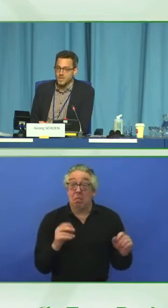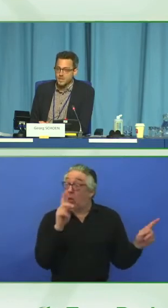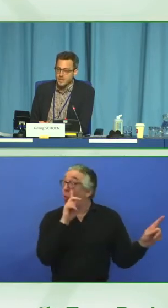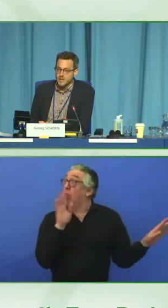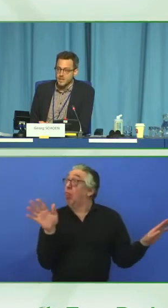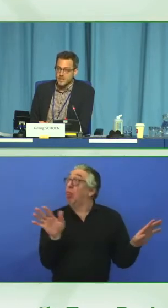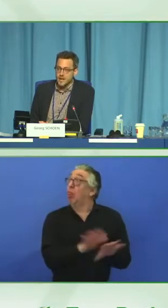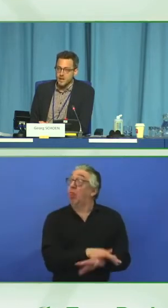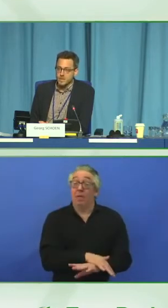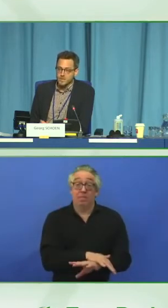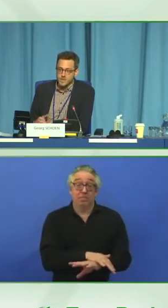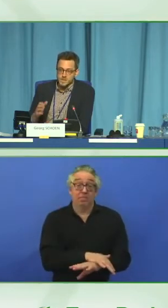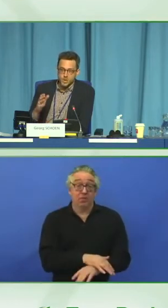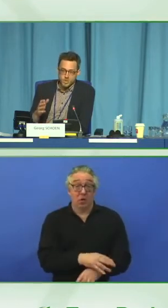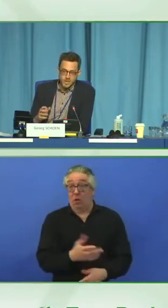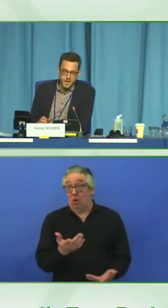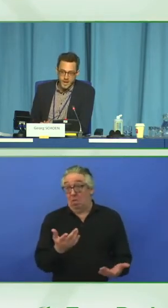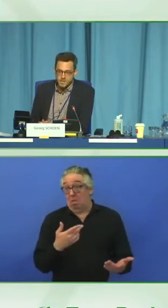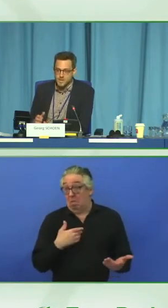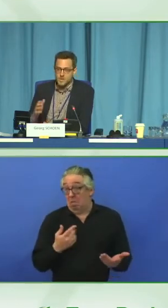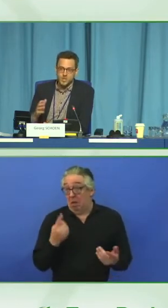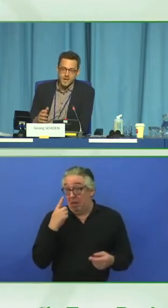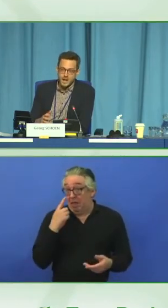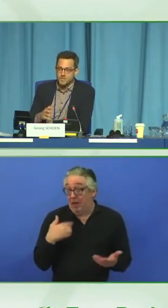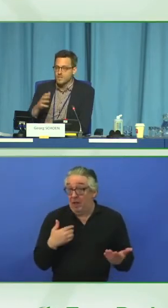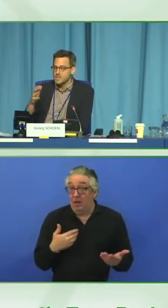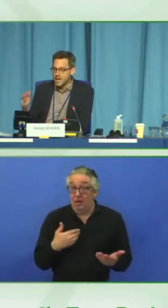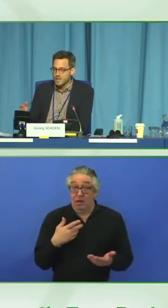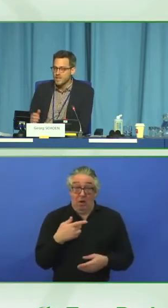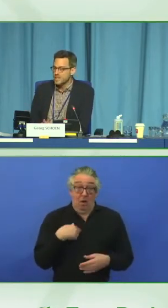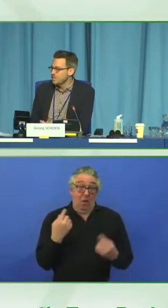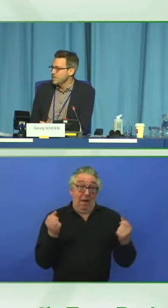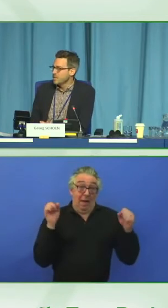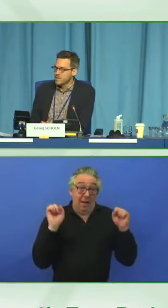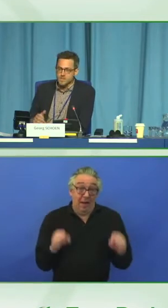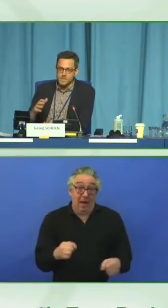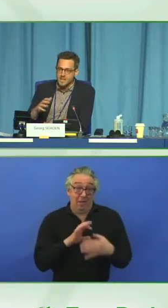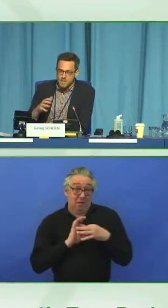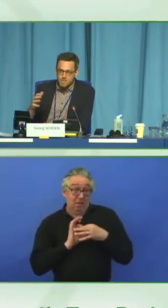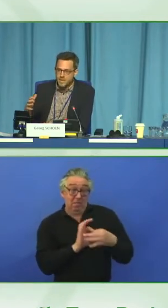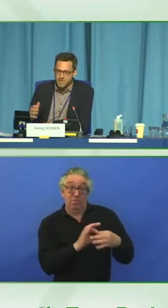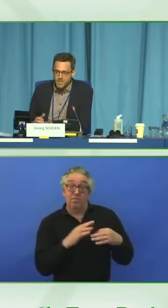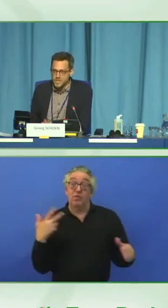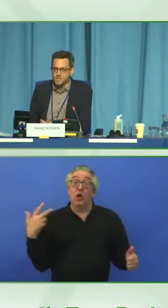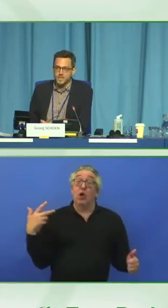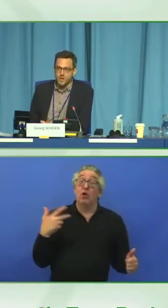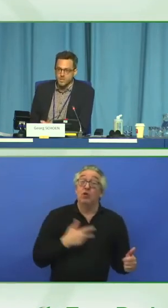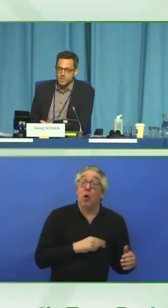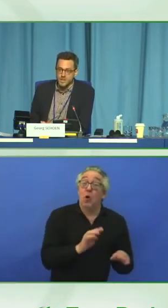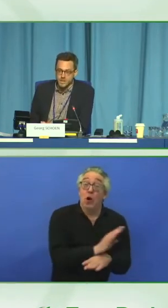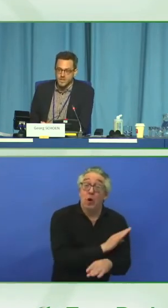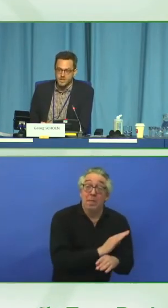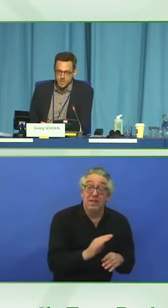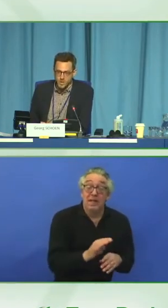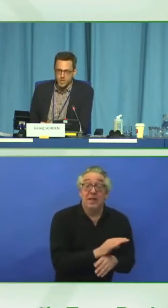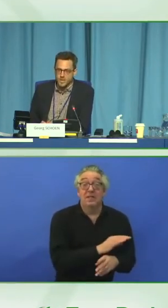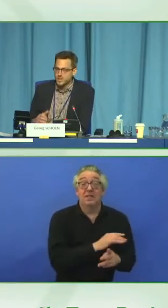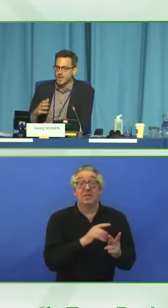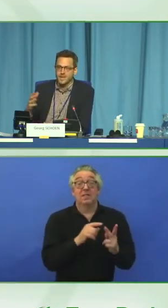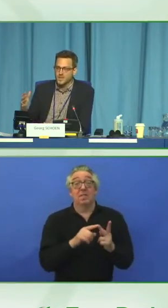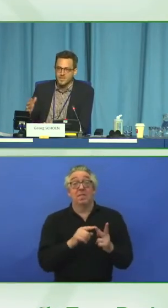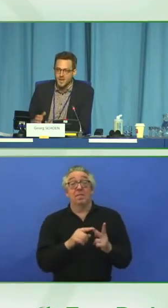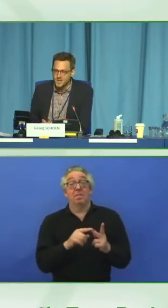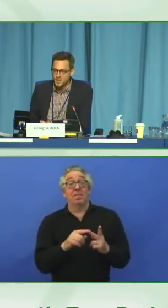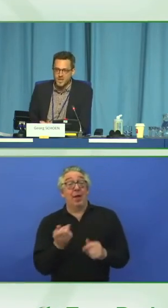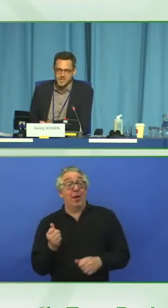collaborate together with Omidyar, with Social Alpha, with other intermediaries, with the impact investment community that is growing